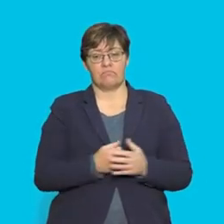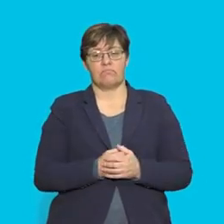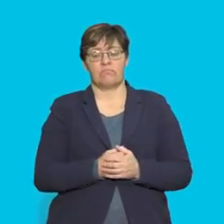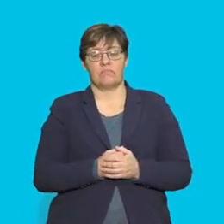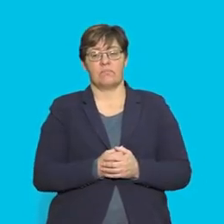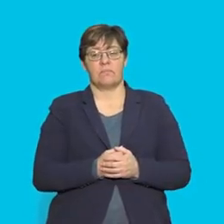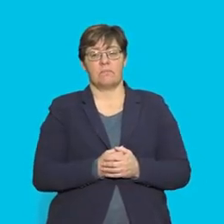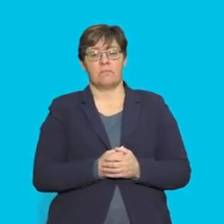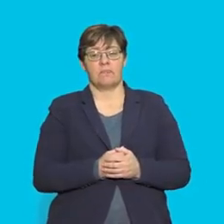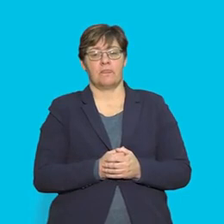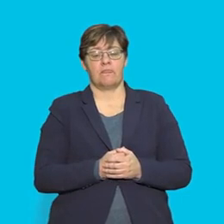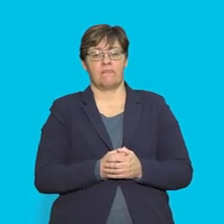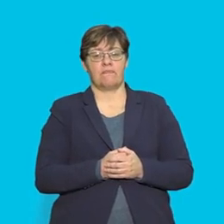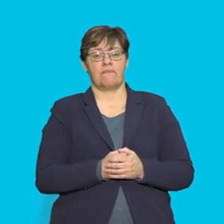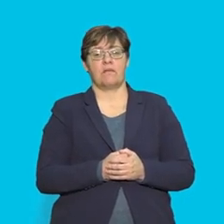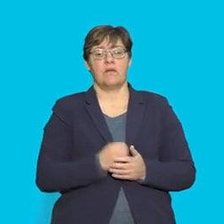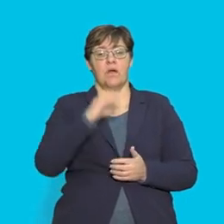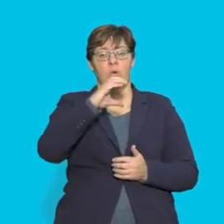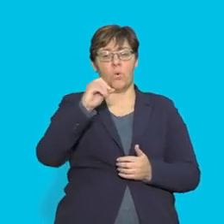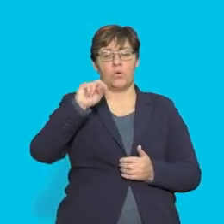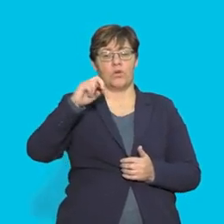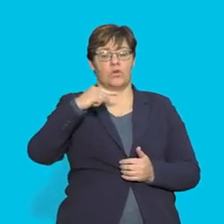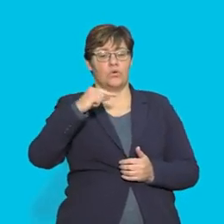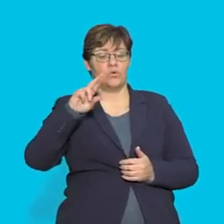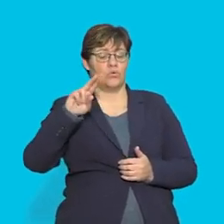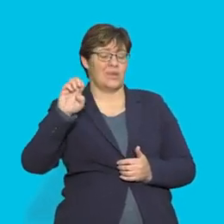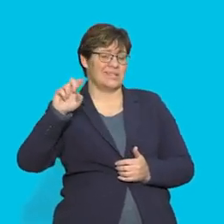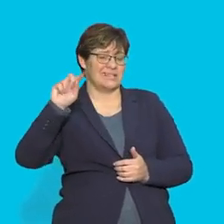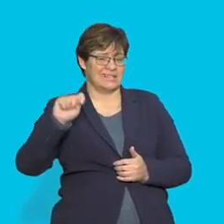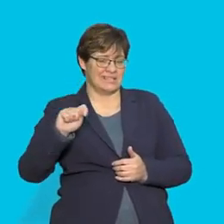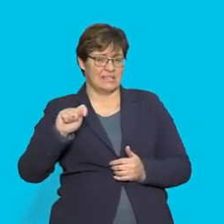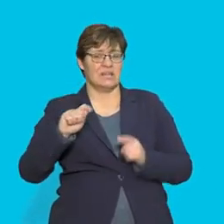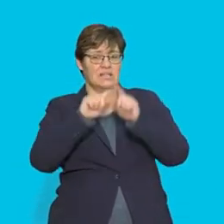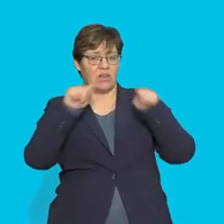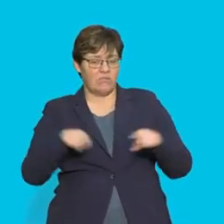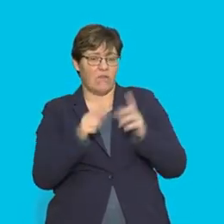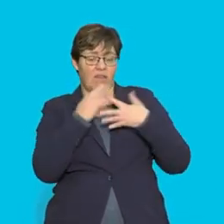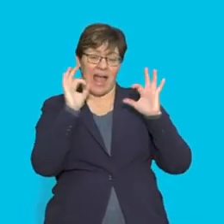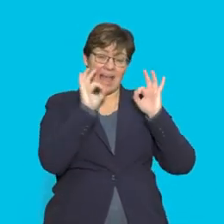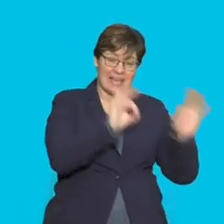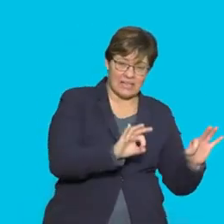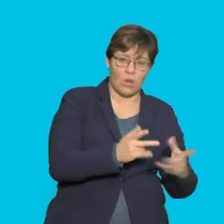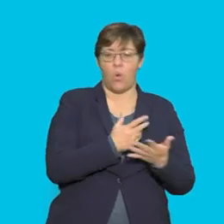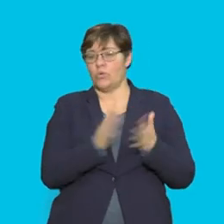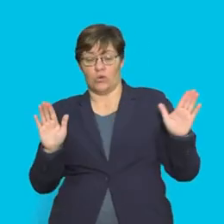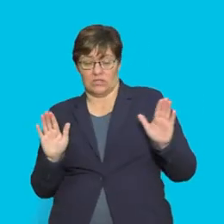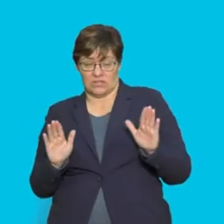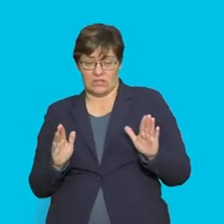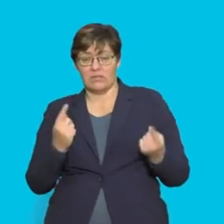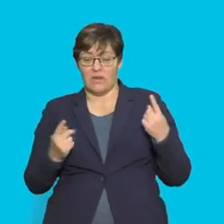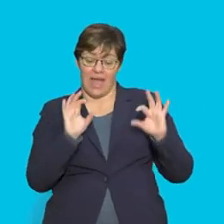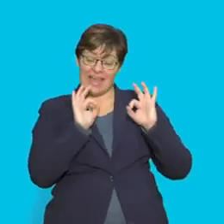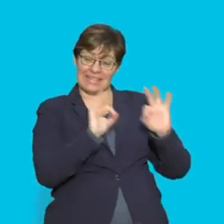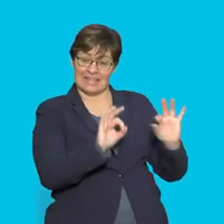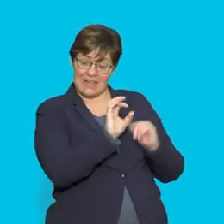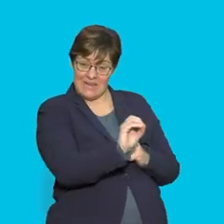Now, with congruent triangles, remember I spoke about we can use the properties to talk about whether they are identical or not,